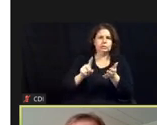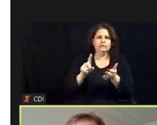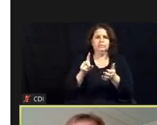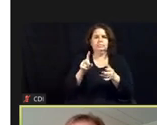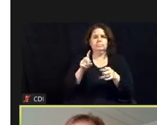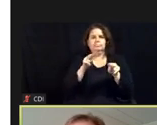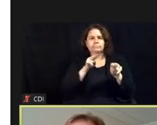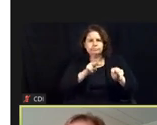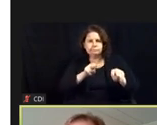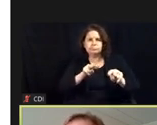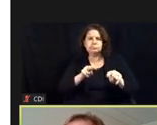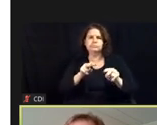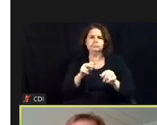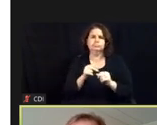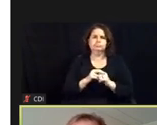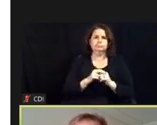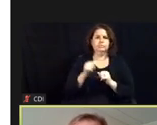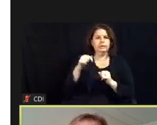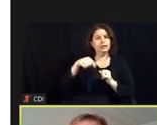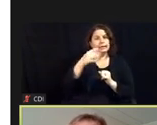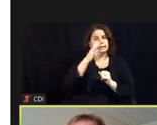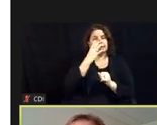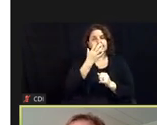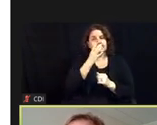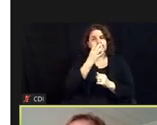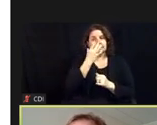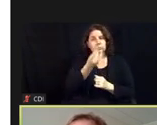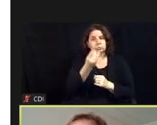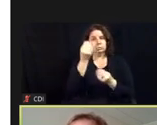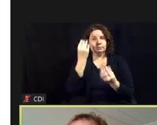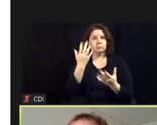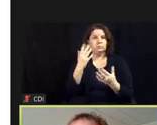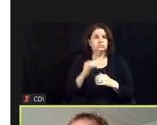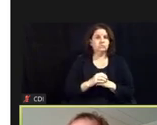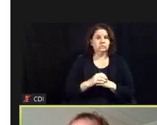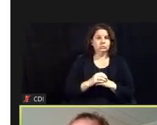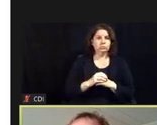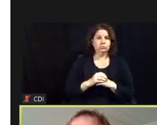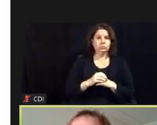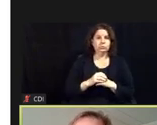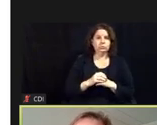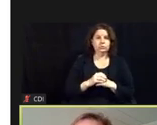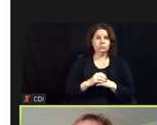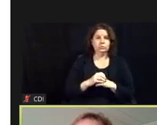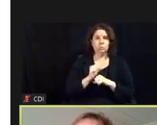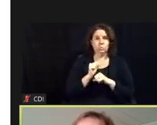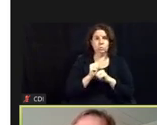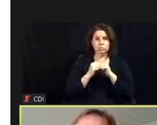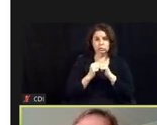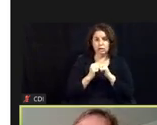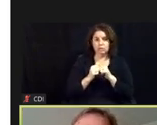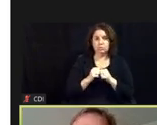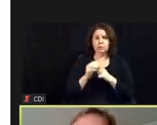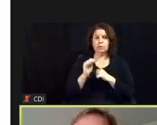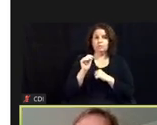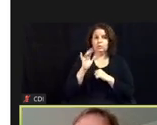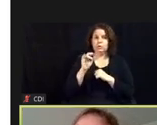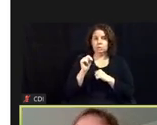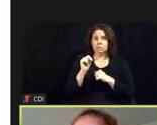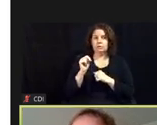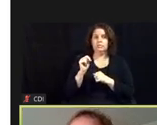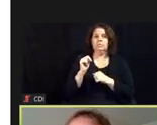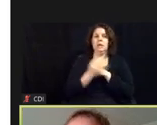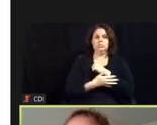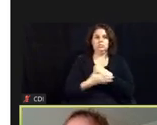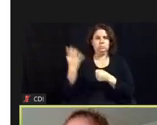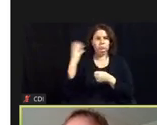and that as we work together, we're actually, Marin County is participating in helping build the knowledge